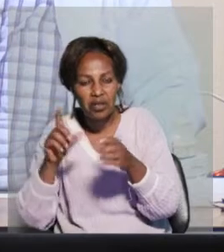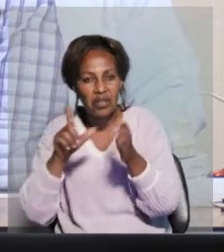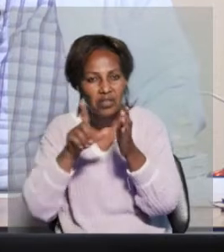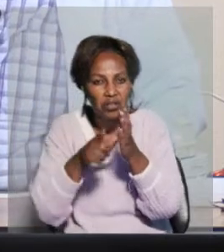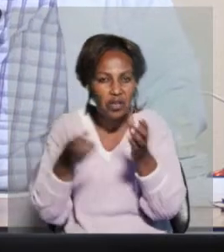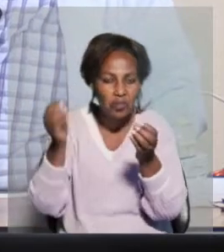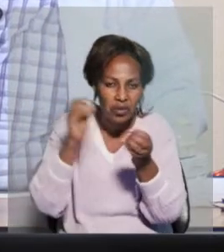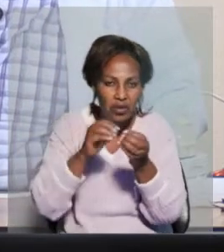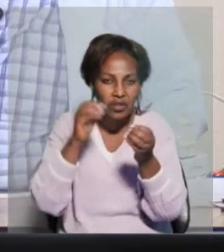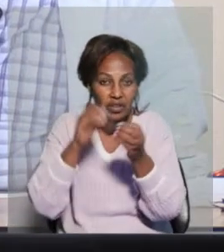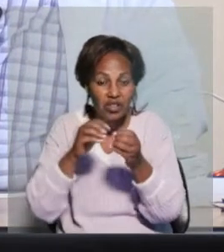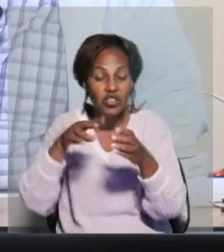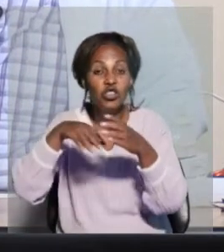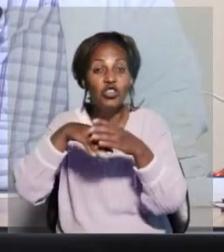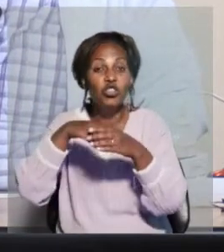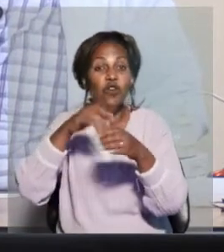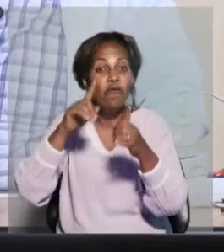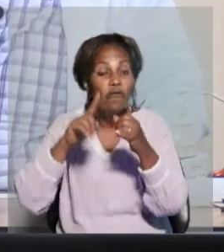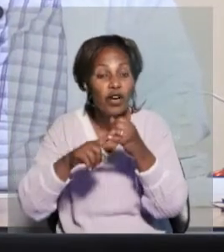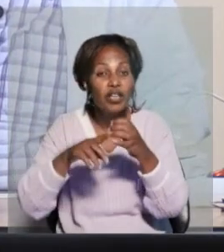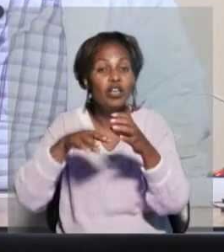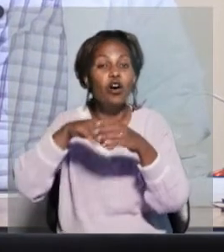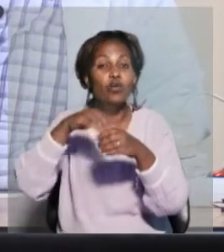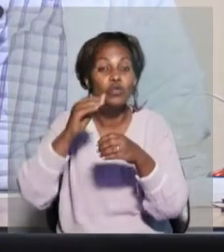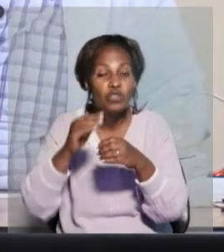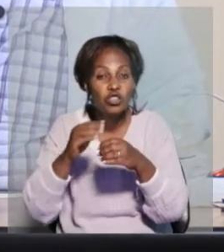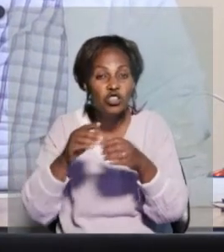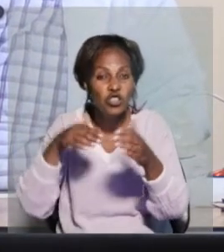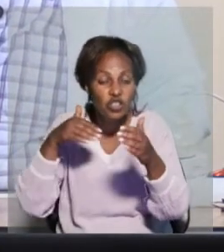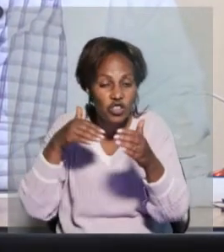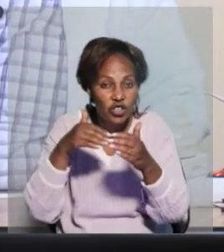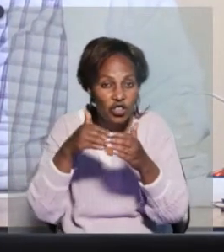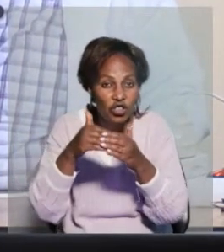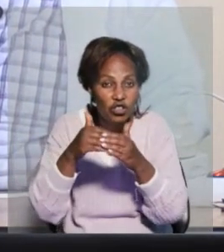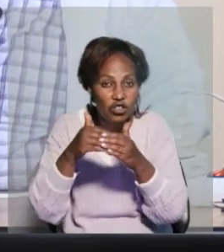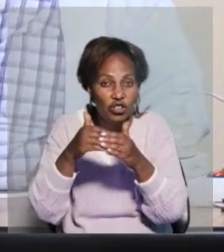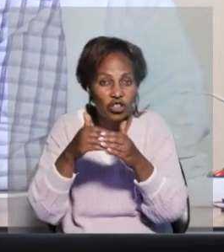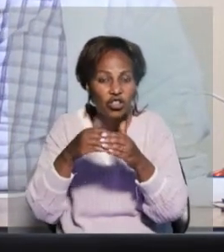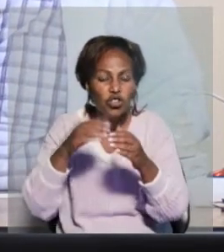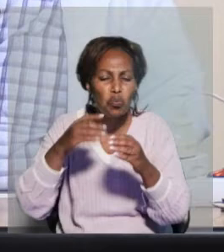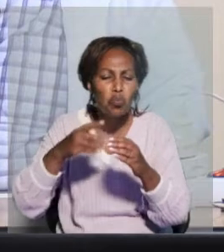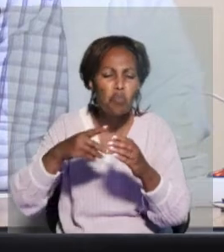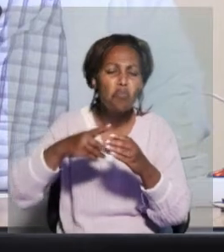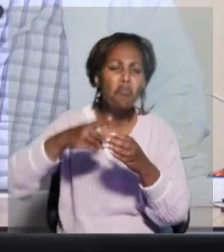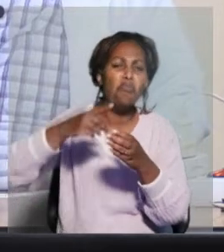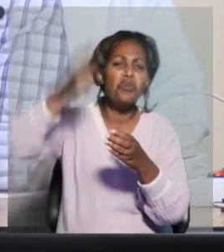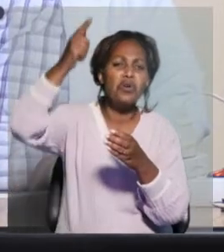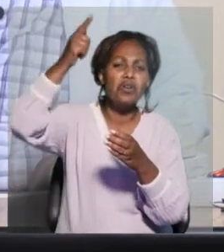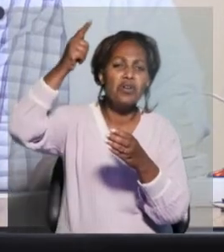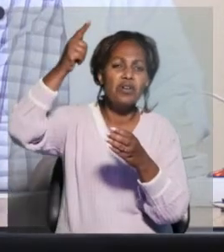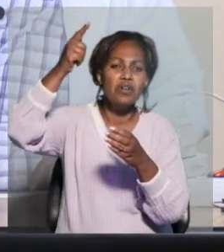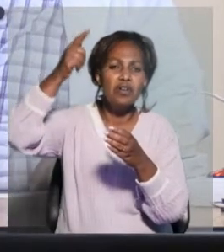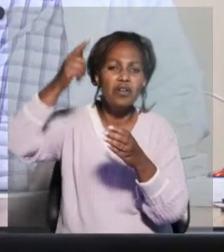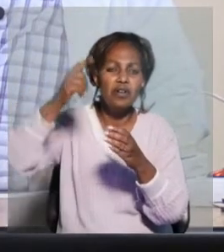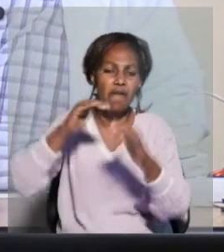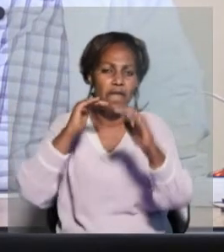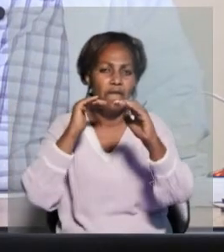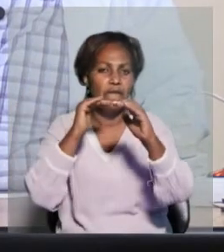final output is when it reaches its peak value. Look, now